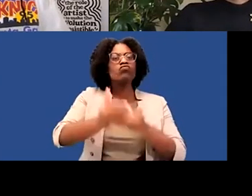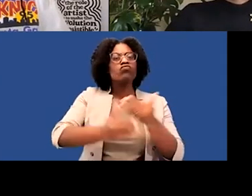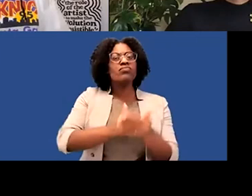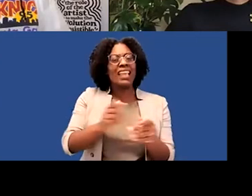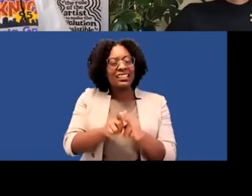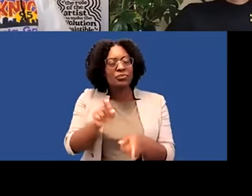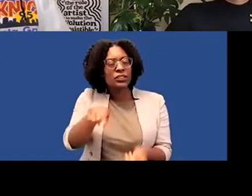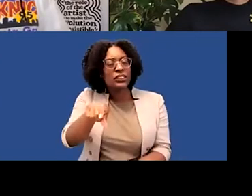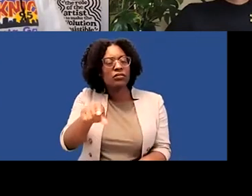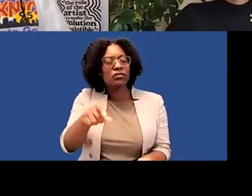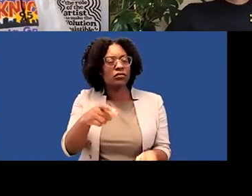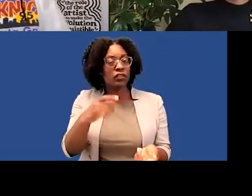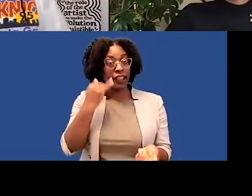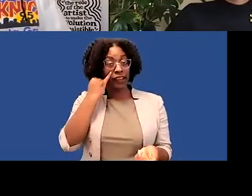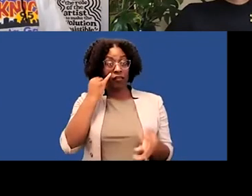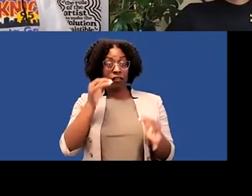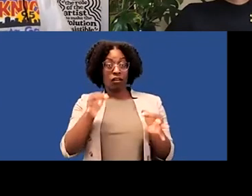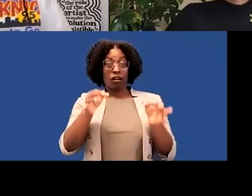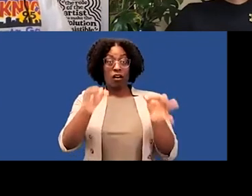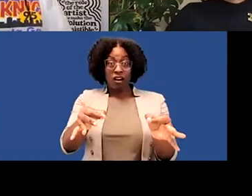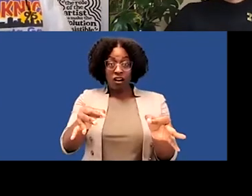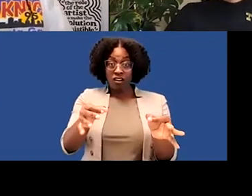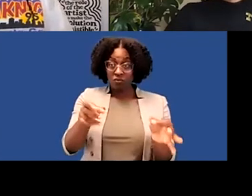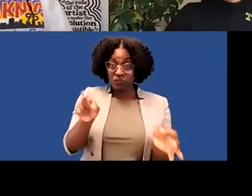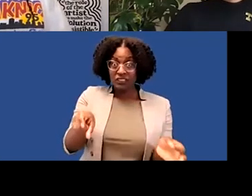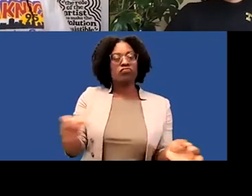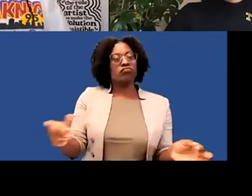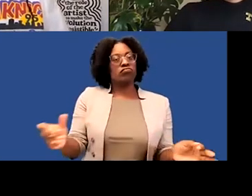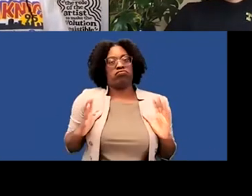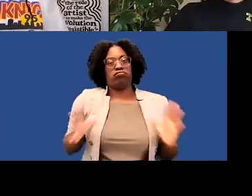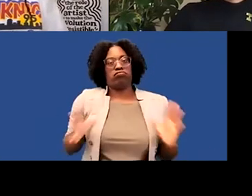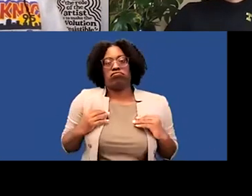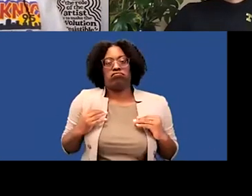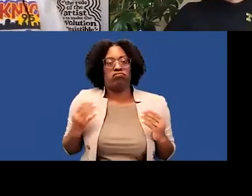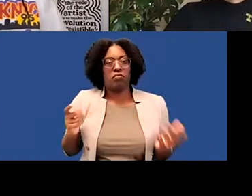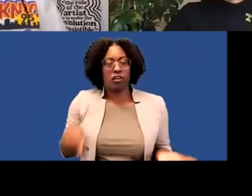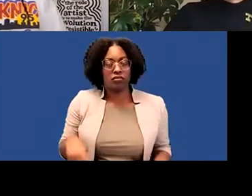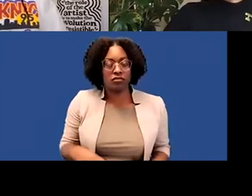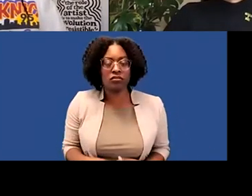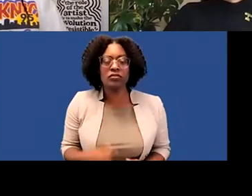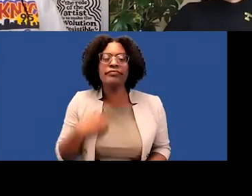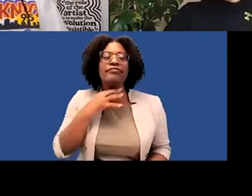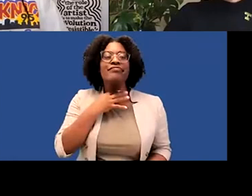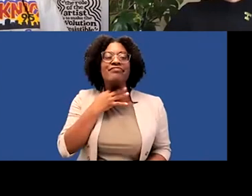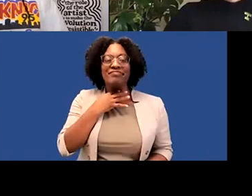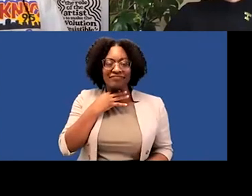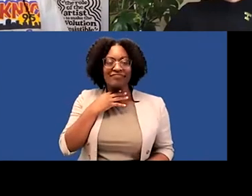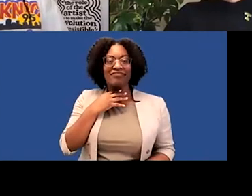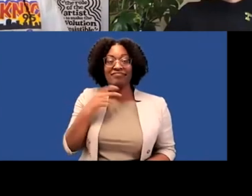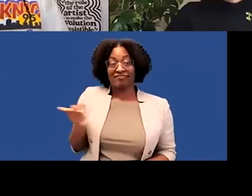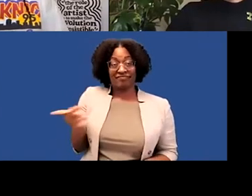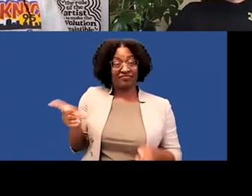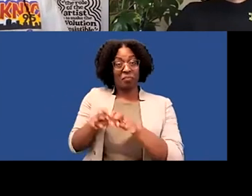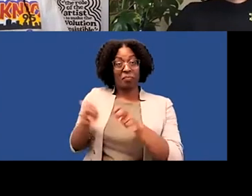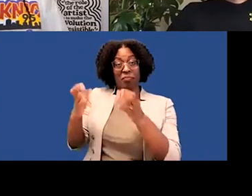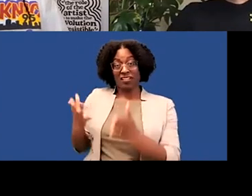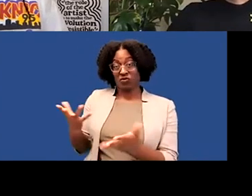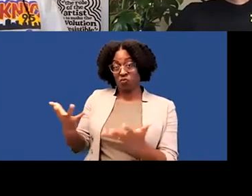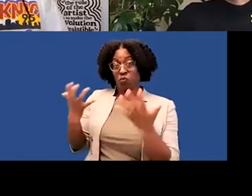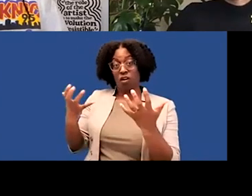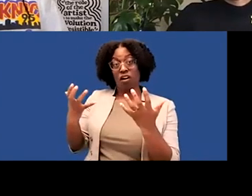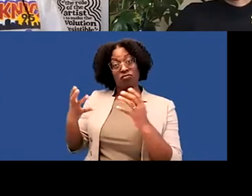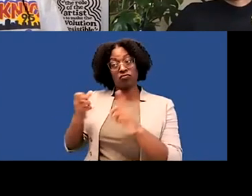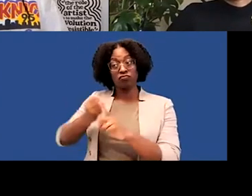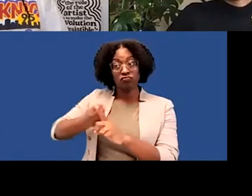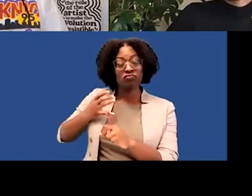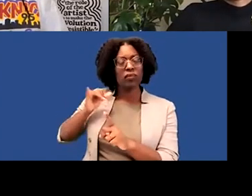so I don't know if that's bringing up anything for Raquel that you'd like to speak to, or Naima, you have anything else you want to say on it, but I'd love to hear more about that